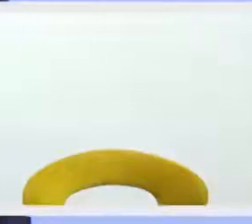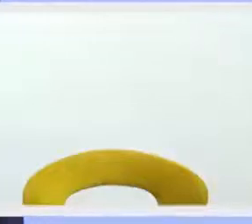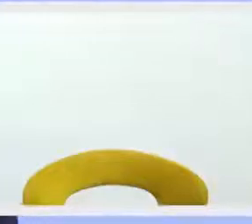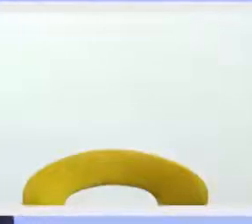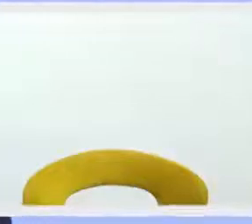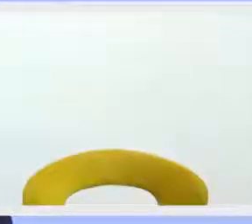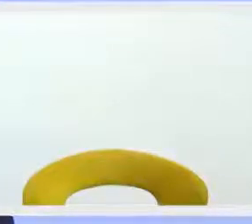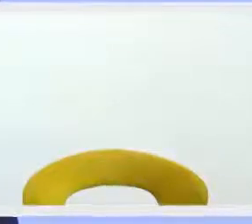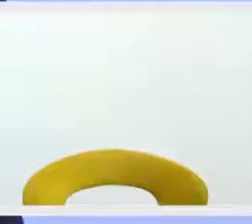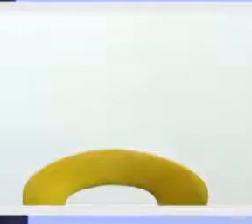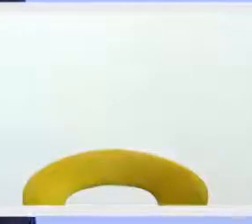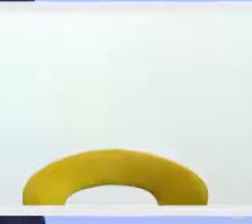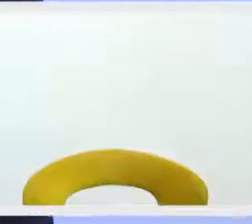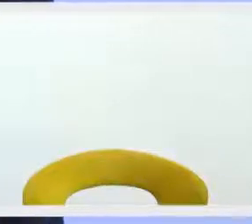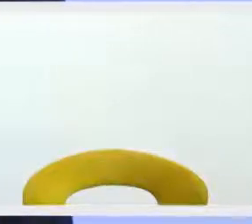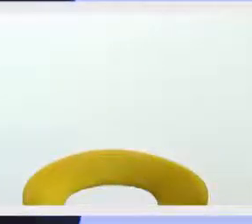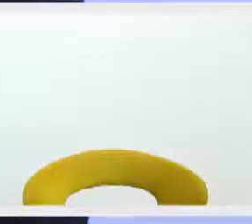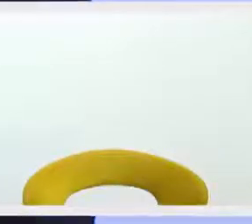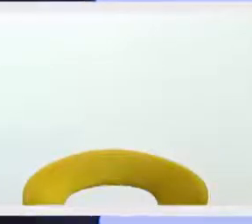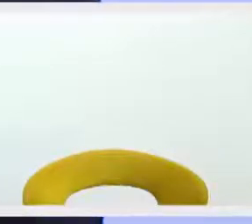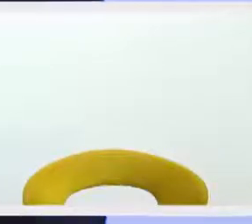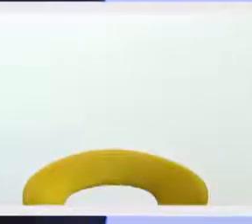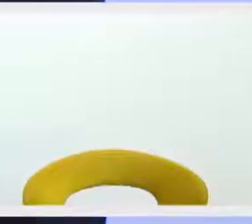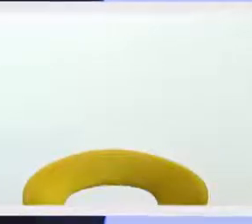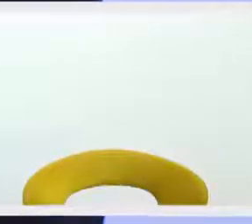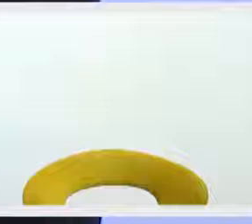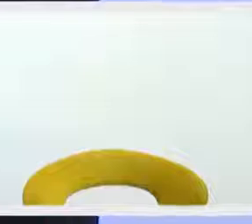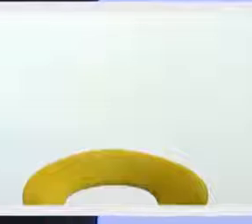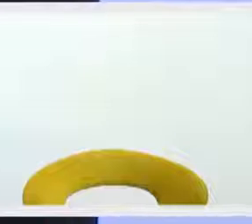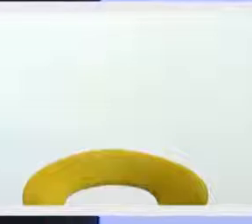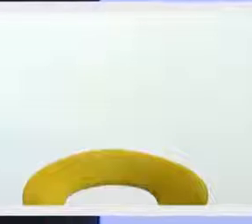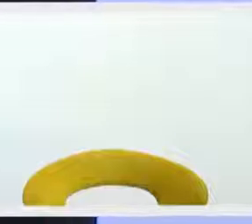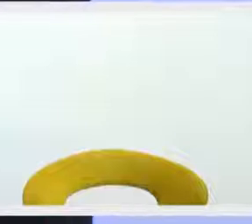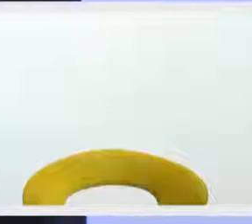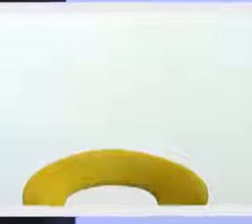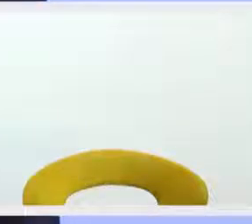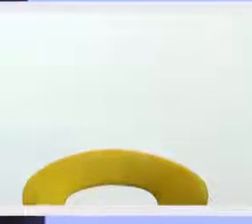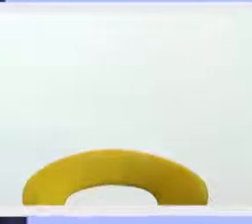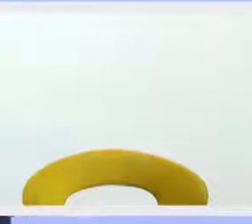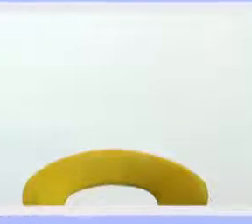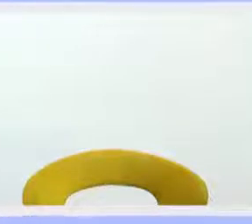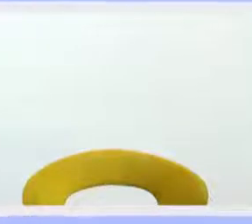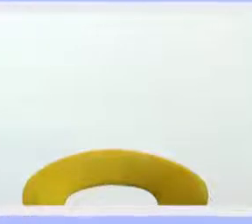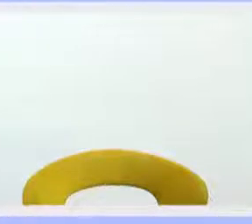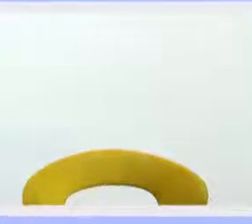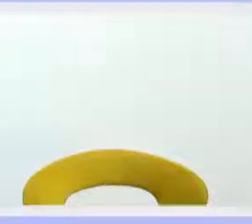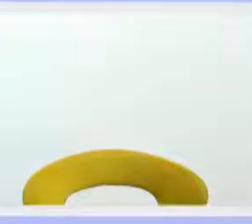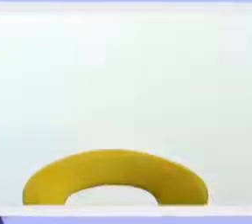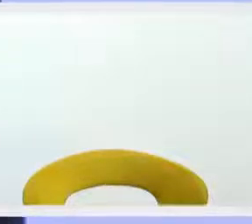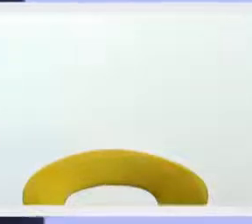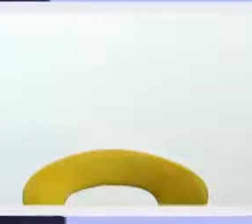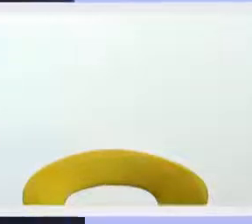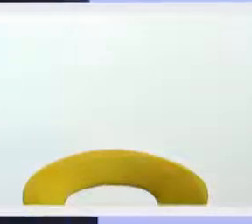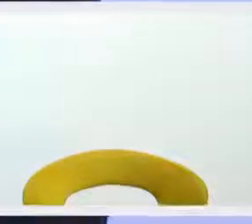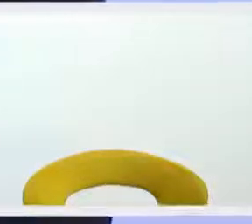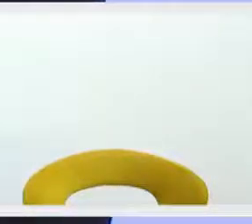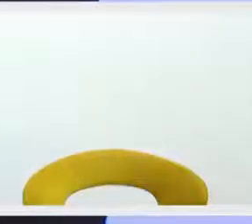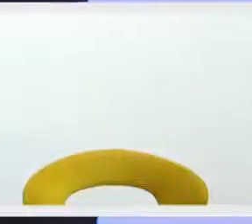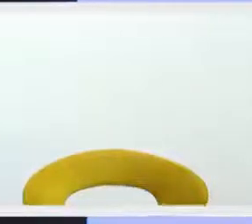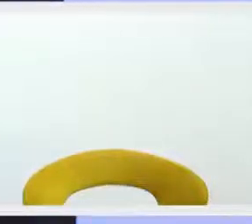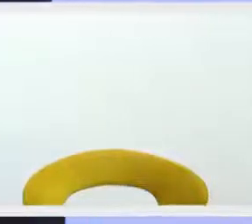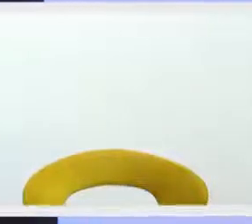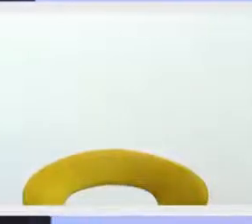the presentation, and we really also encourage you to visit our booth just right outside this room. So